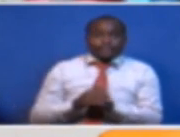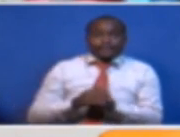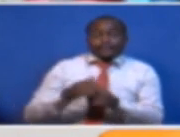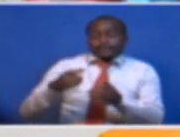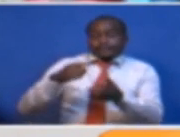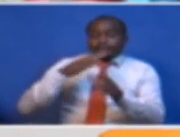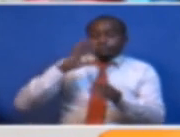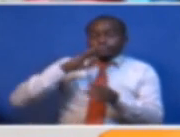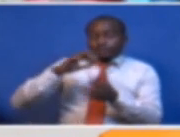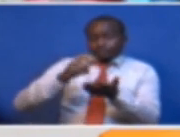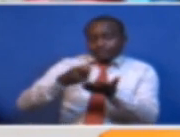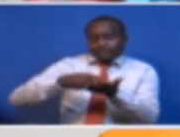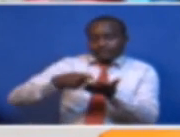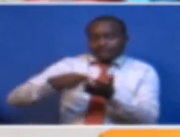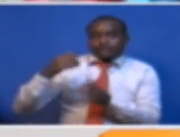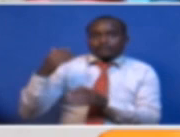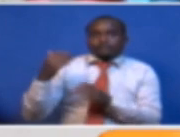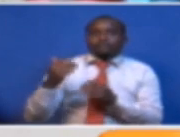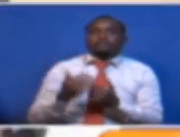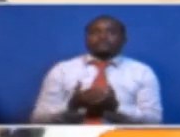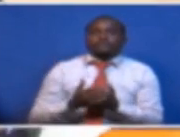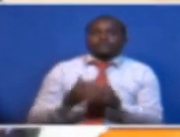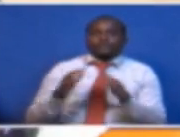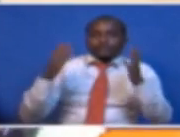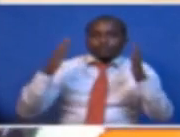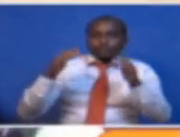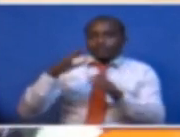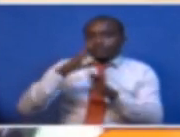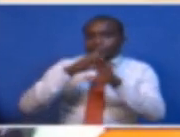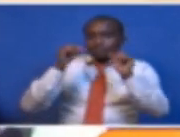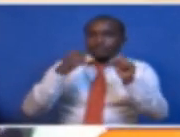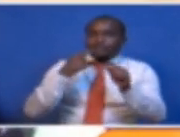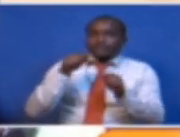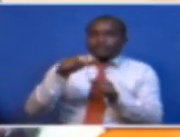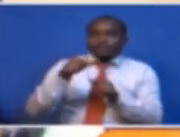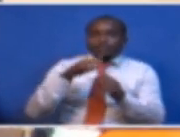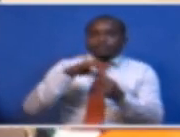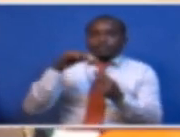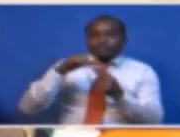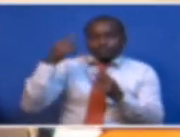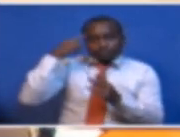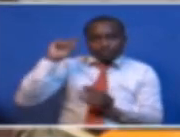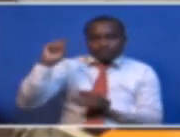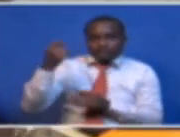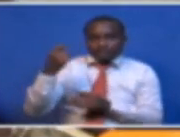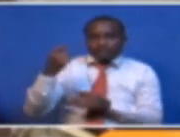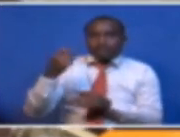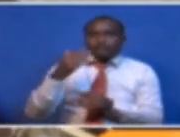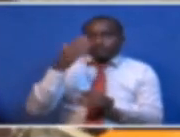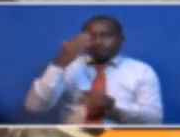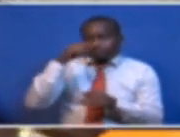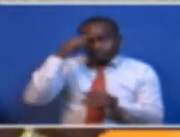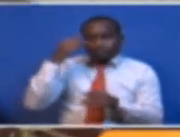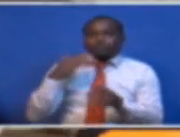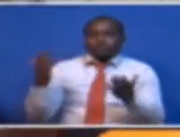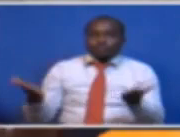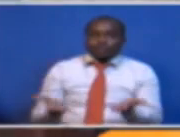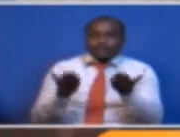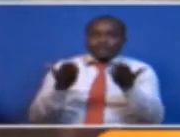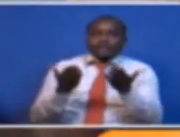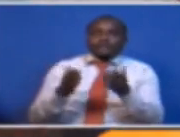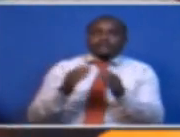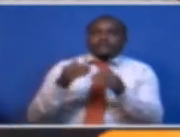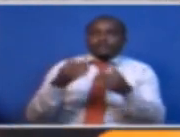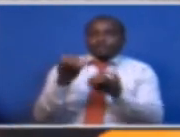ceremony at State House Nairobi, President Uhuru Kenyatta said the move was a priority for Kenya as it seeks to enhance its blue economy.